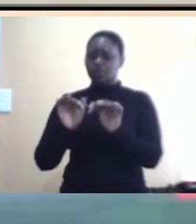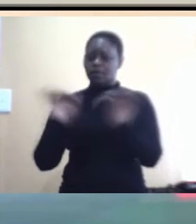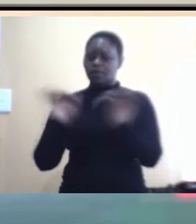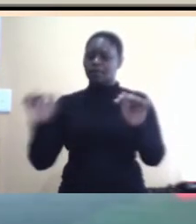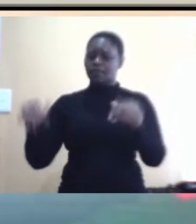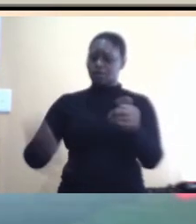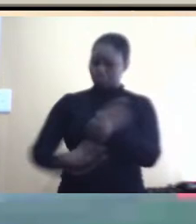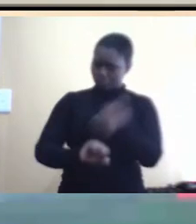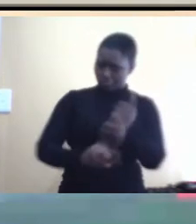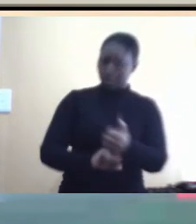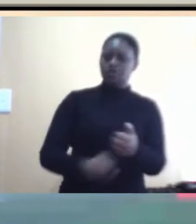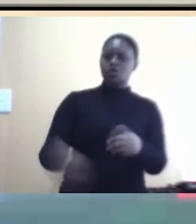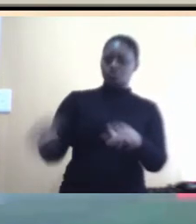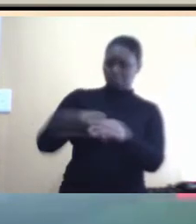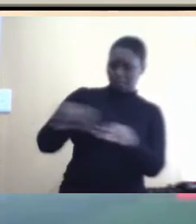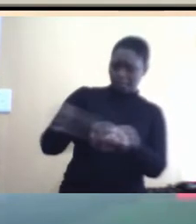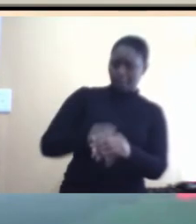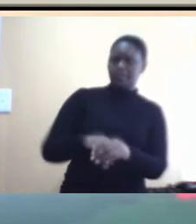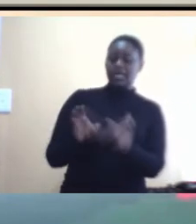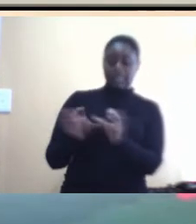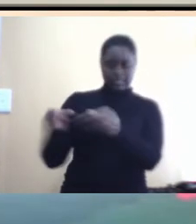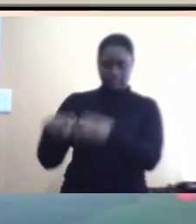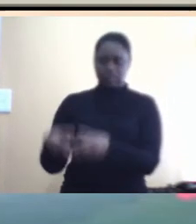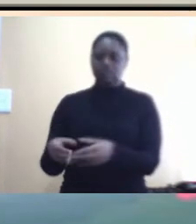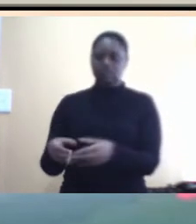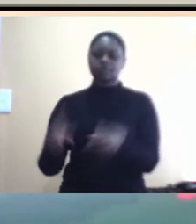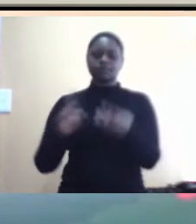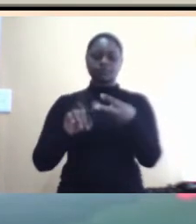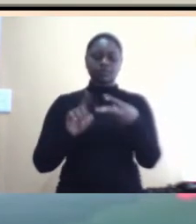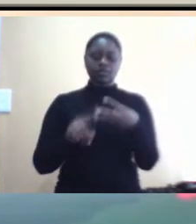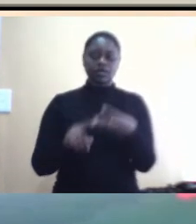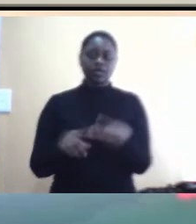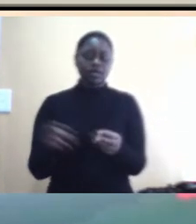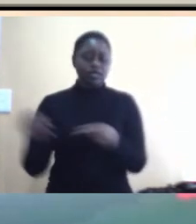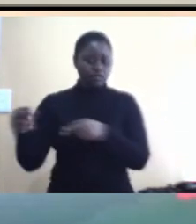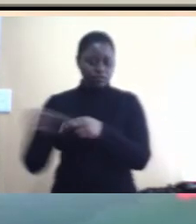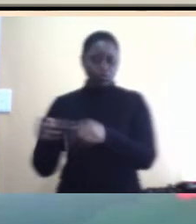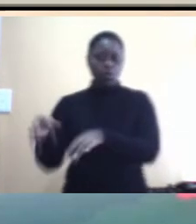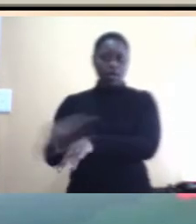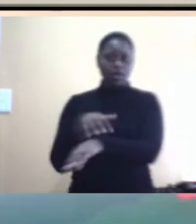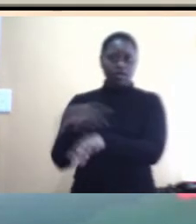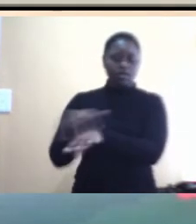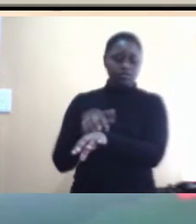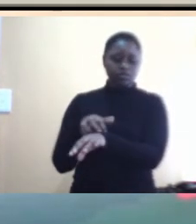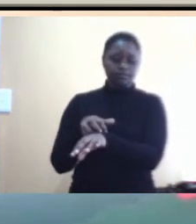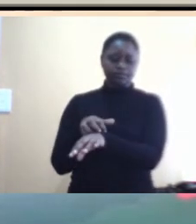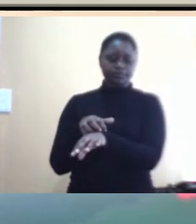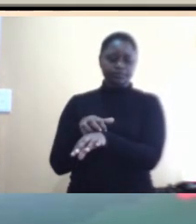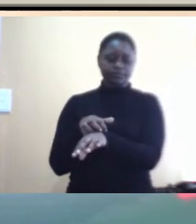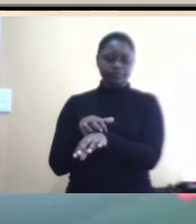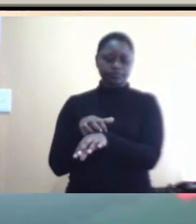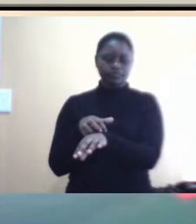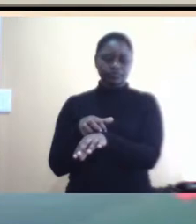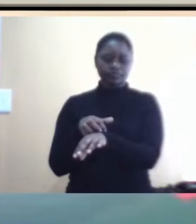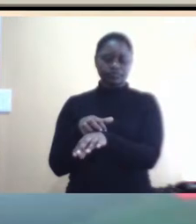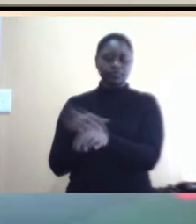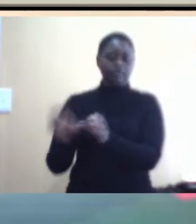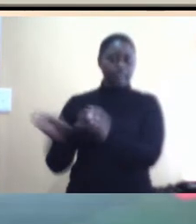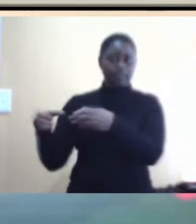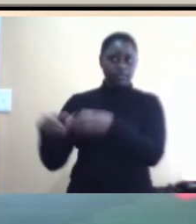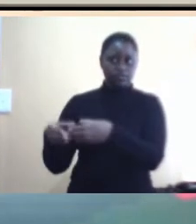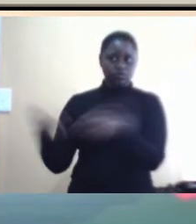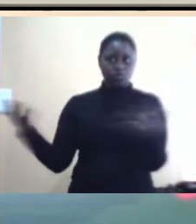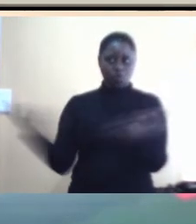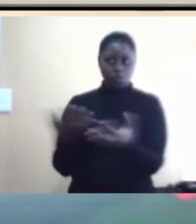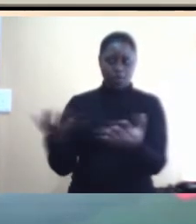major players in this sector. The advent of small agriculture in the sector,